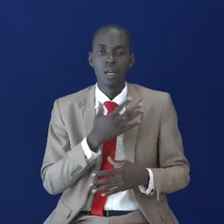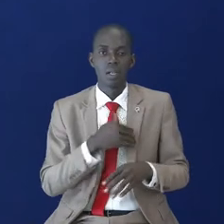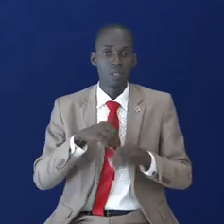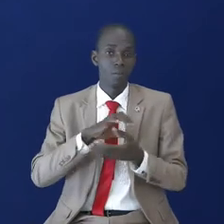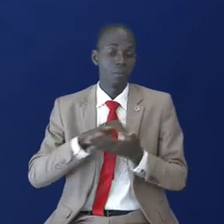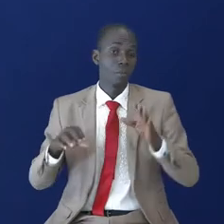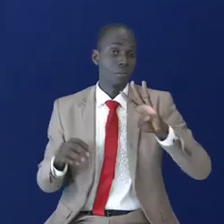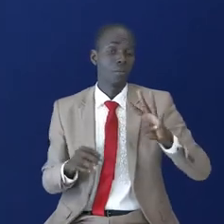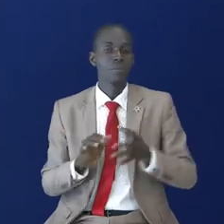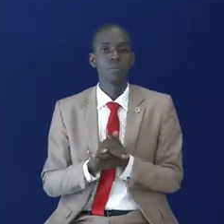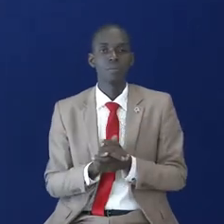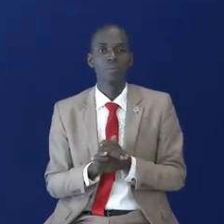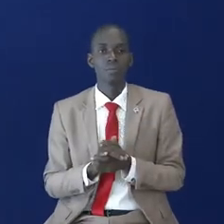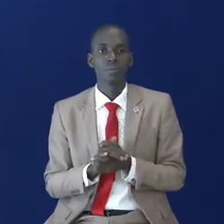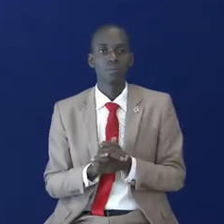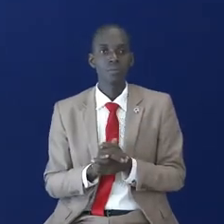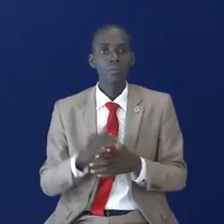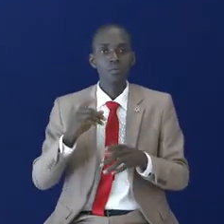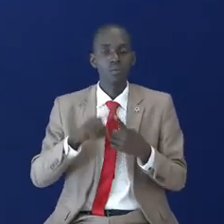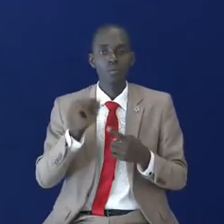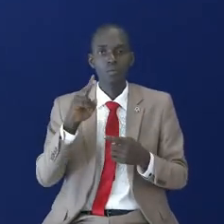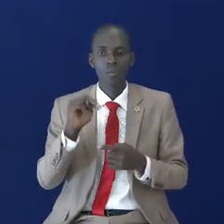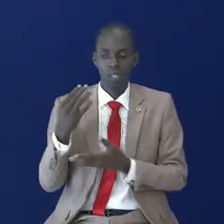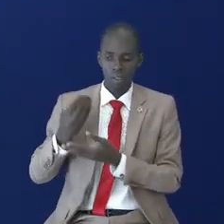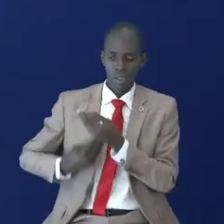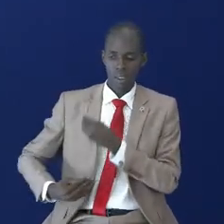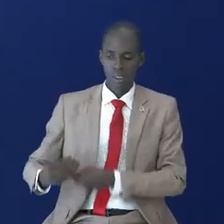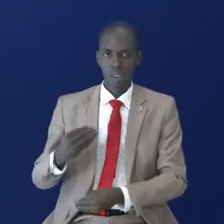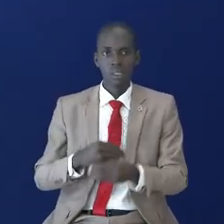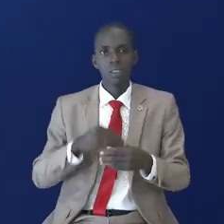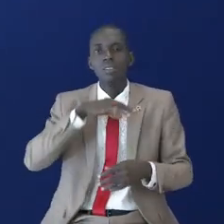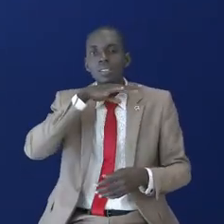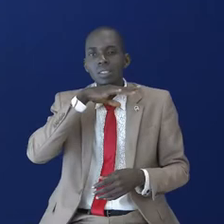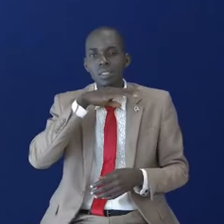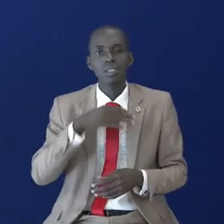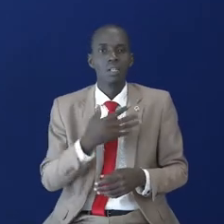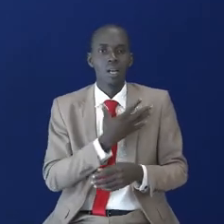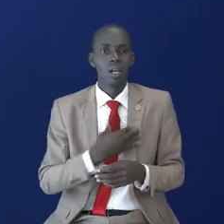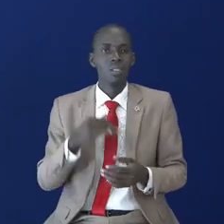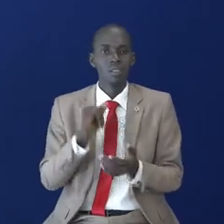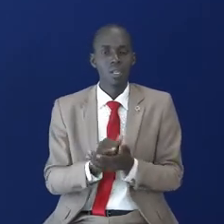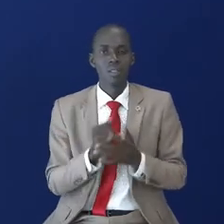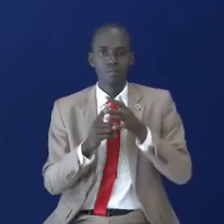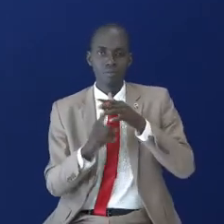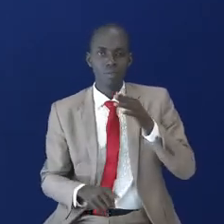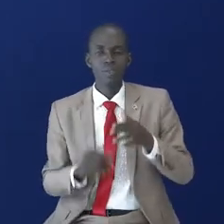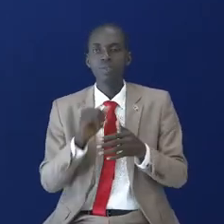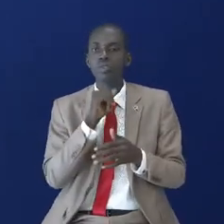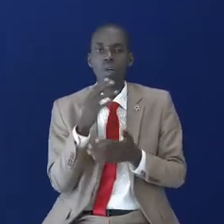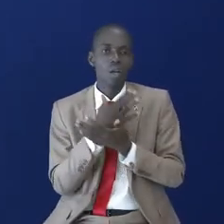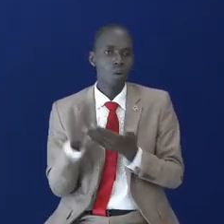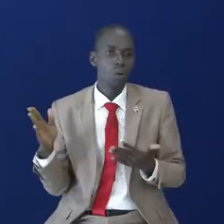4, it says, to an inheritance incorruptible, undefiled, and that fadeth not